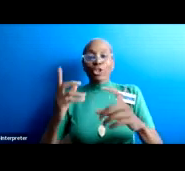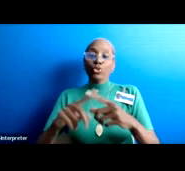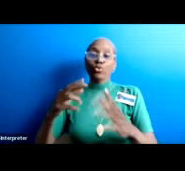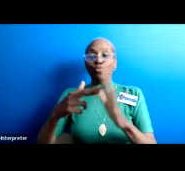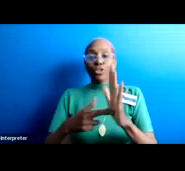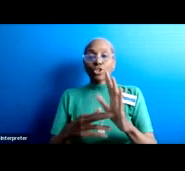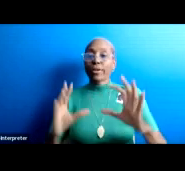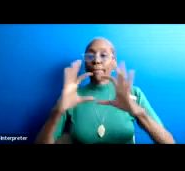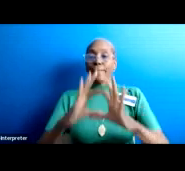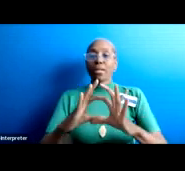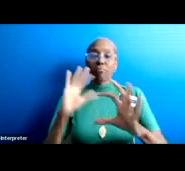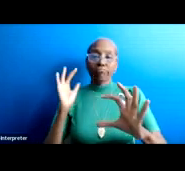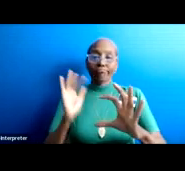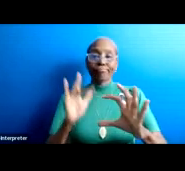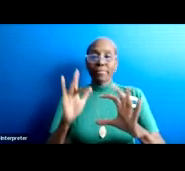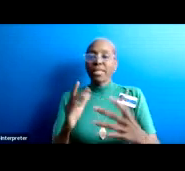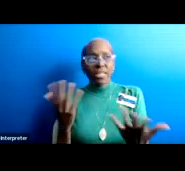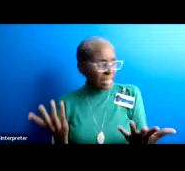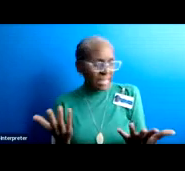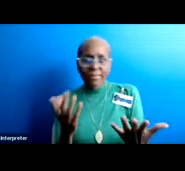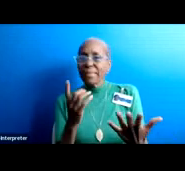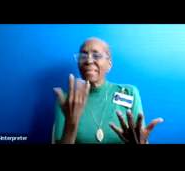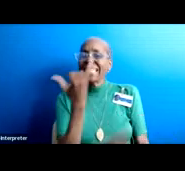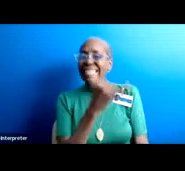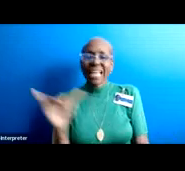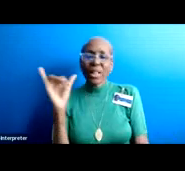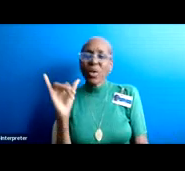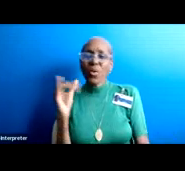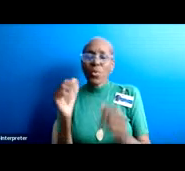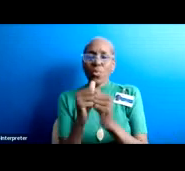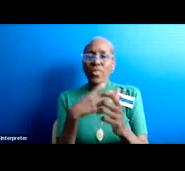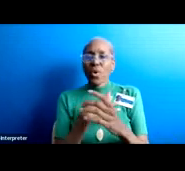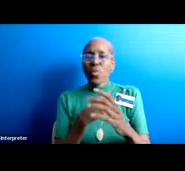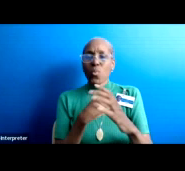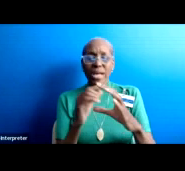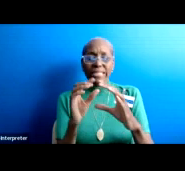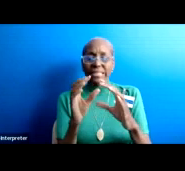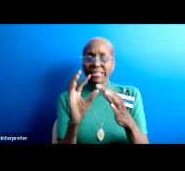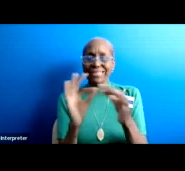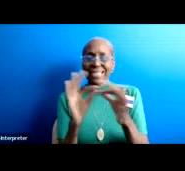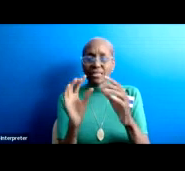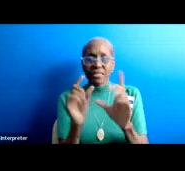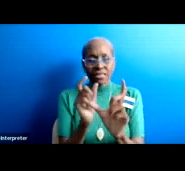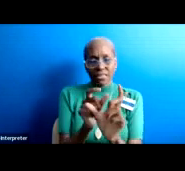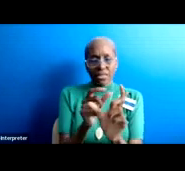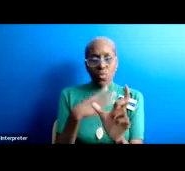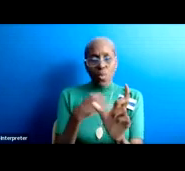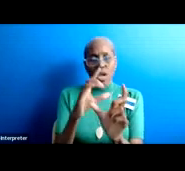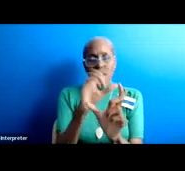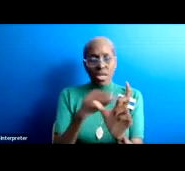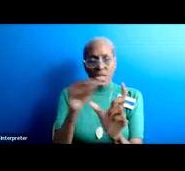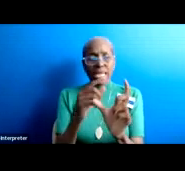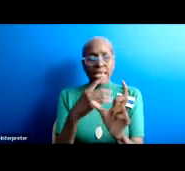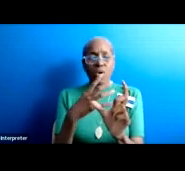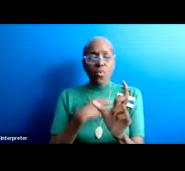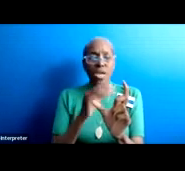have this button, and it might be a light yellow color with a white text box inside of it. We still have